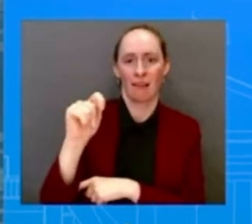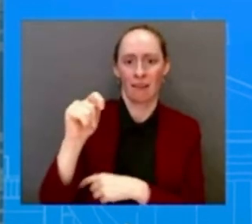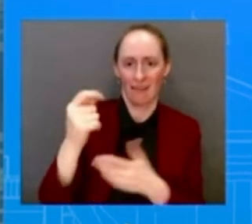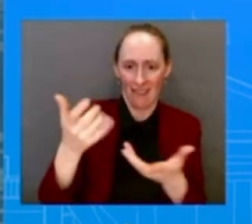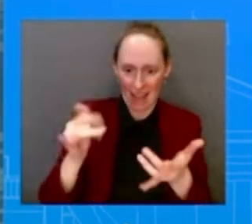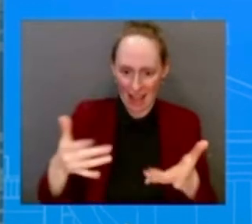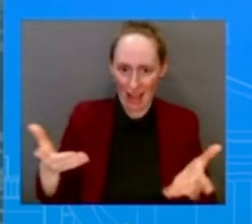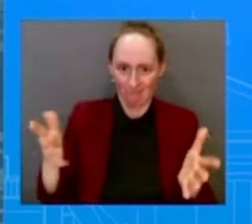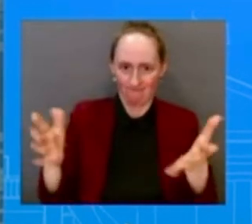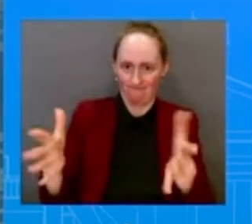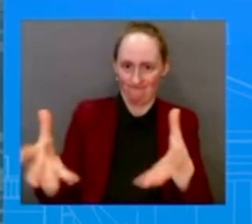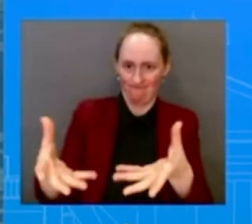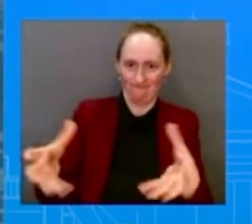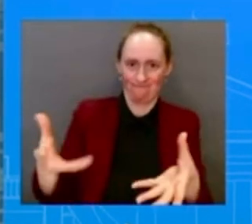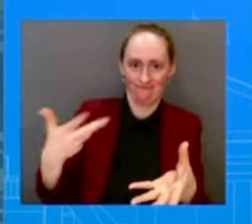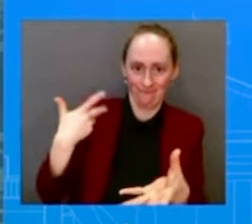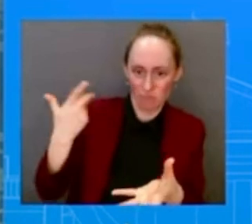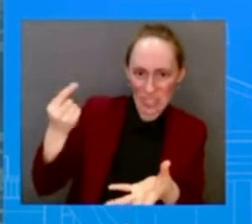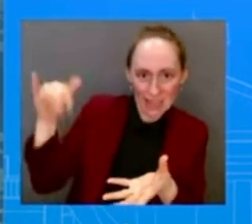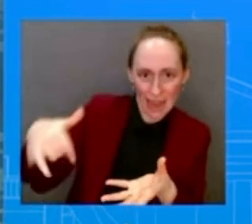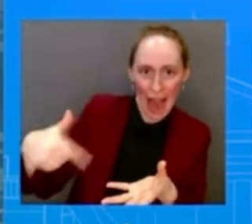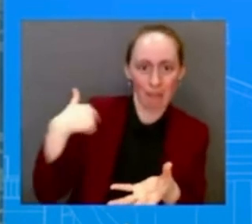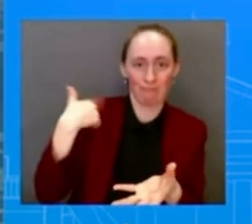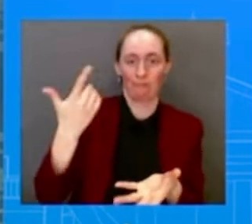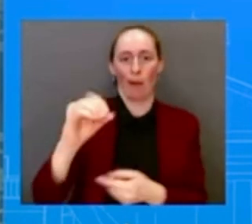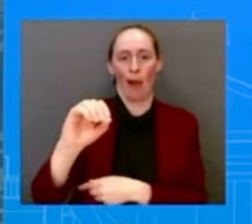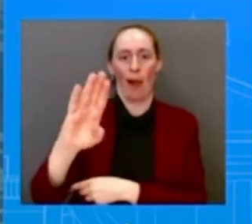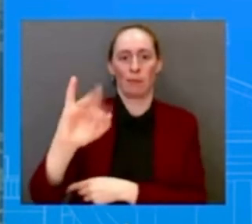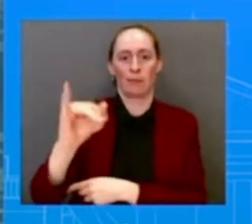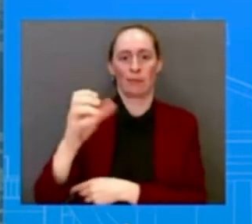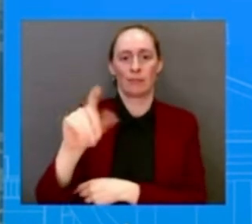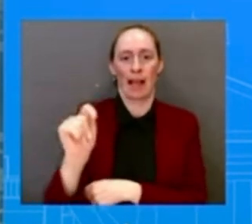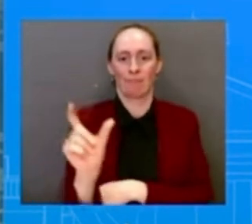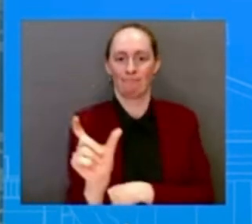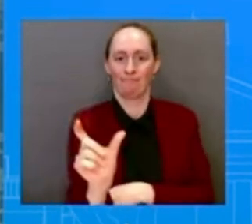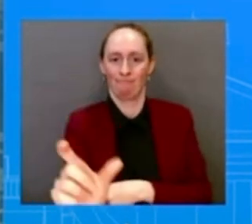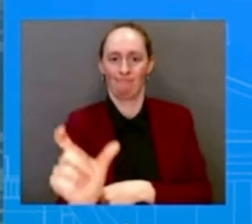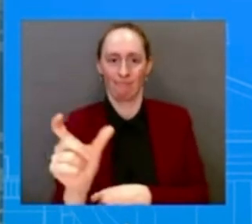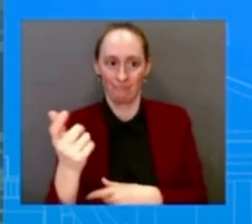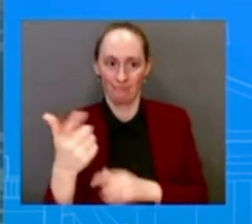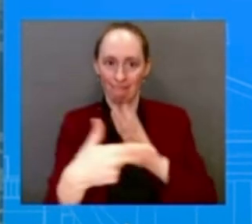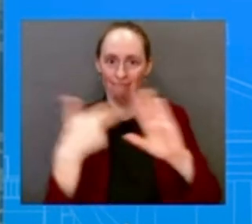whether it's state-owned or corporate-owned or privately owned. We just don't know.